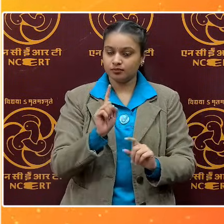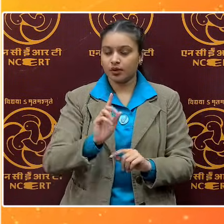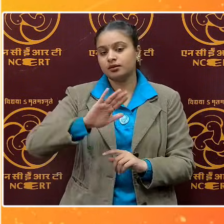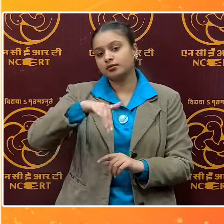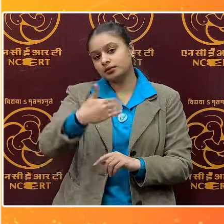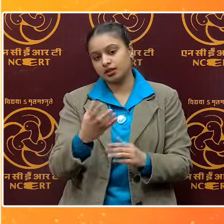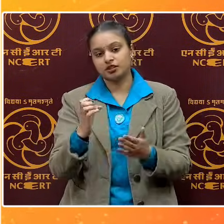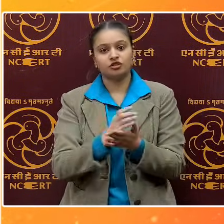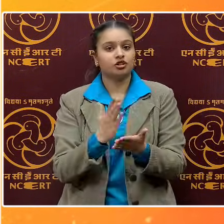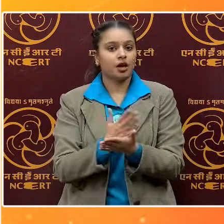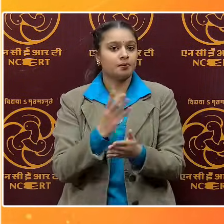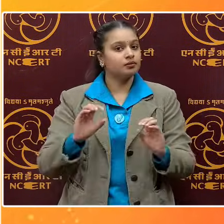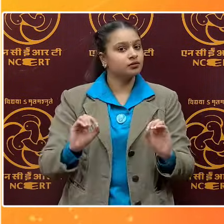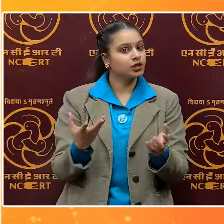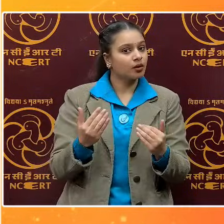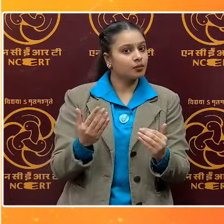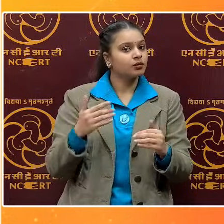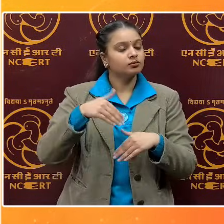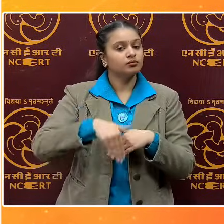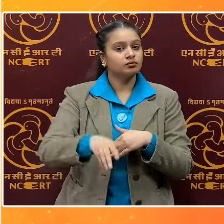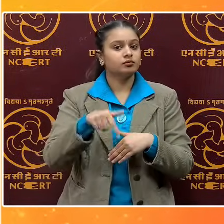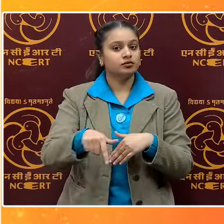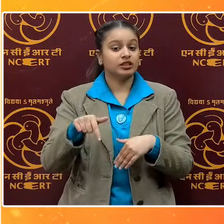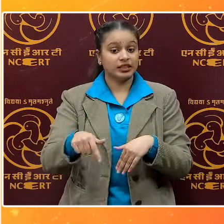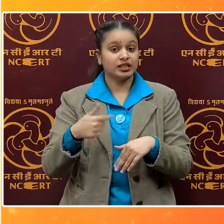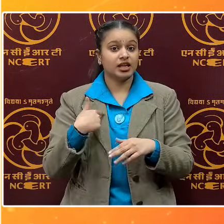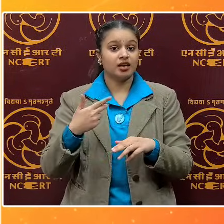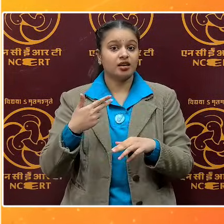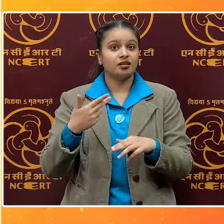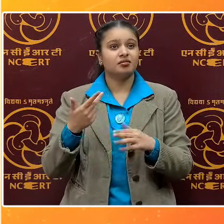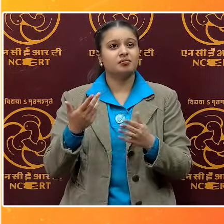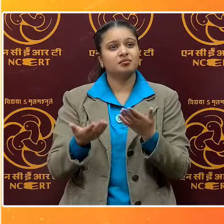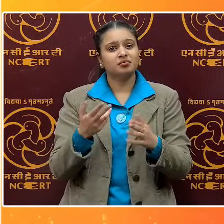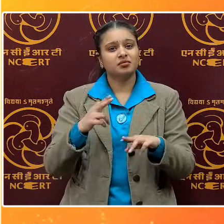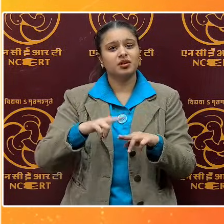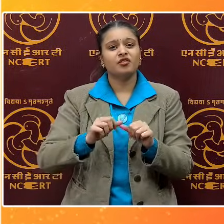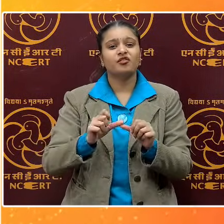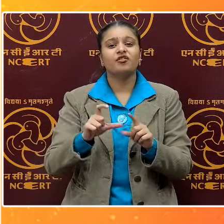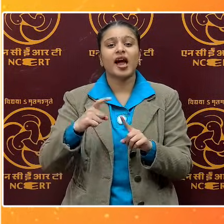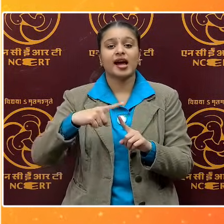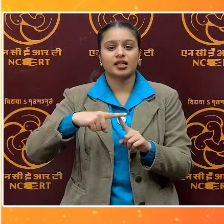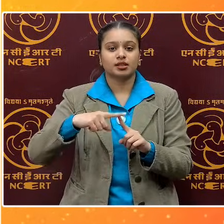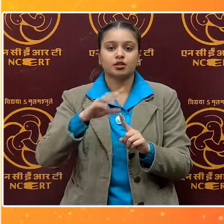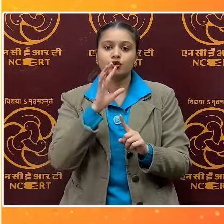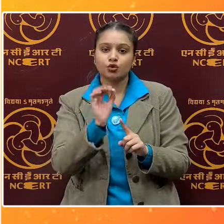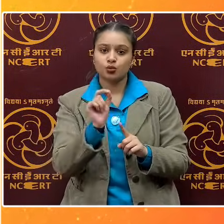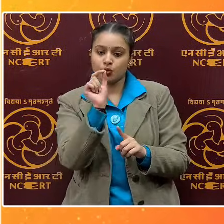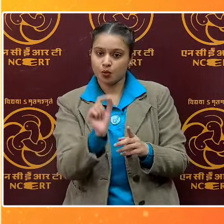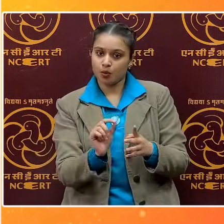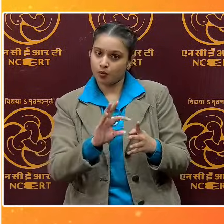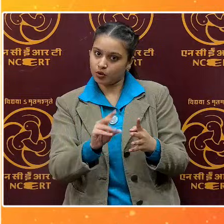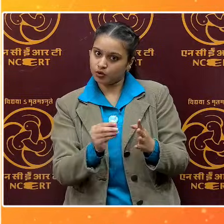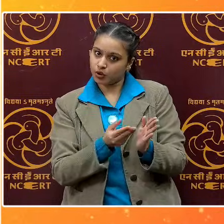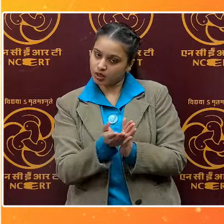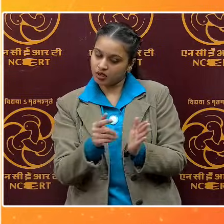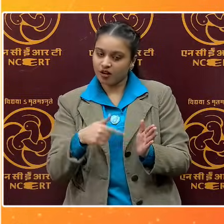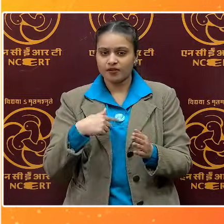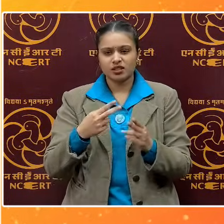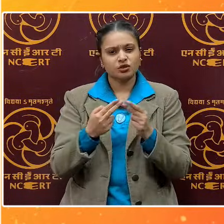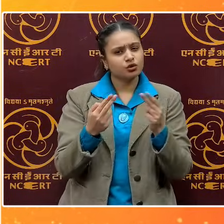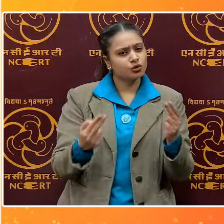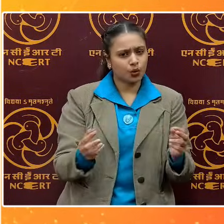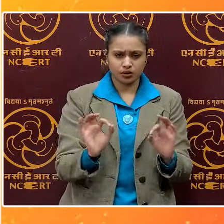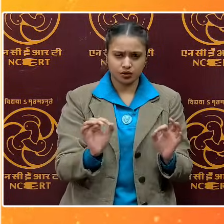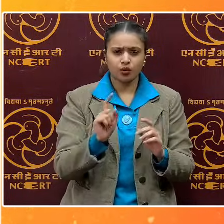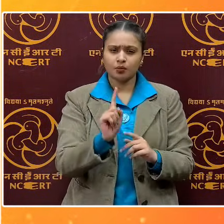to our chapter, this is a factual chapter. Okay. Facts have been given in this. There's no story, but the